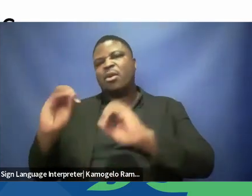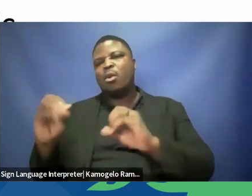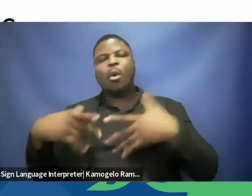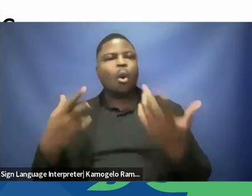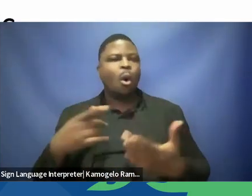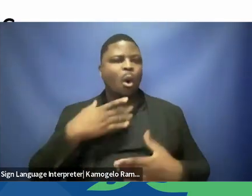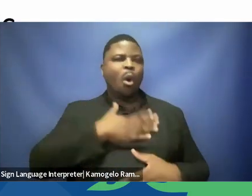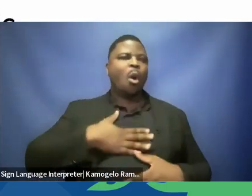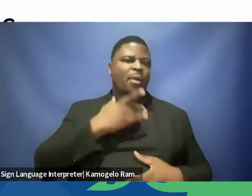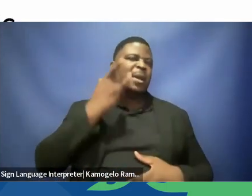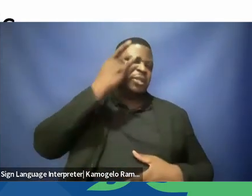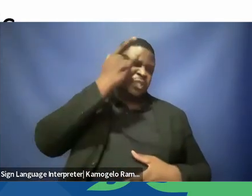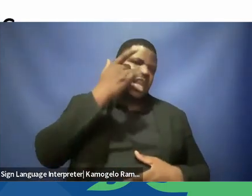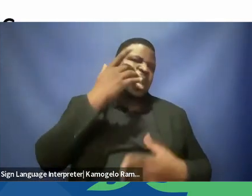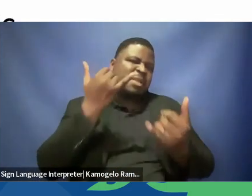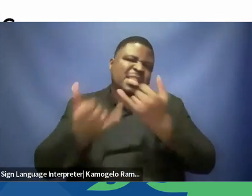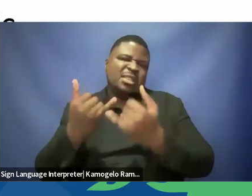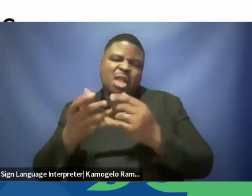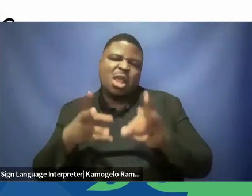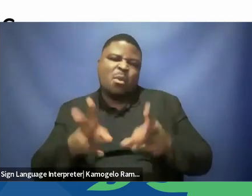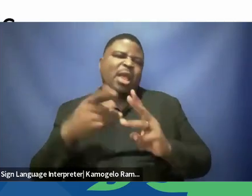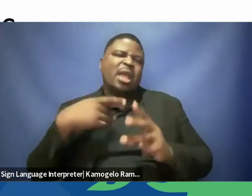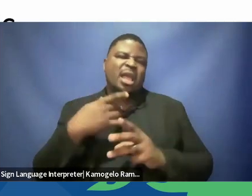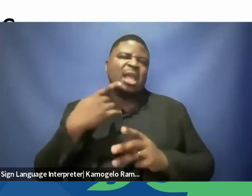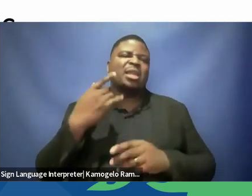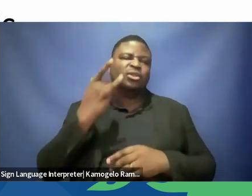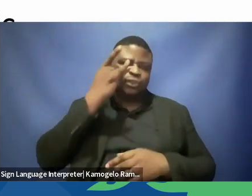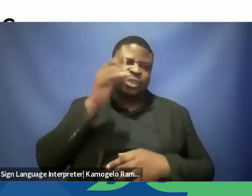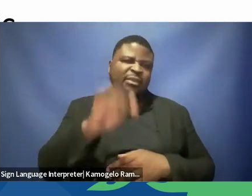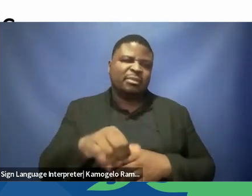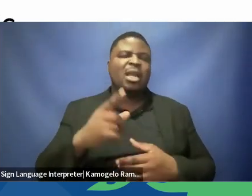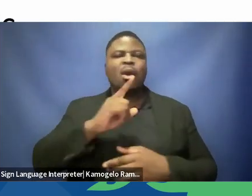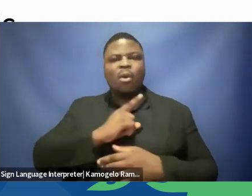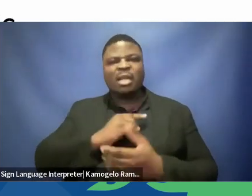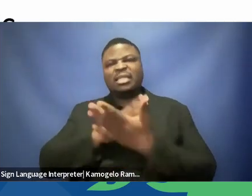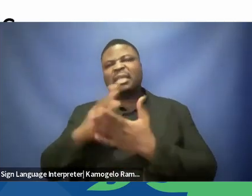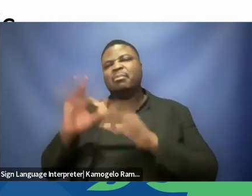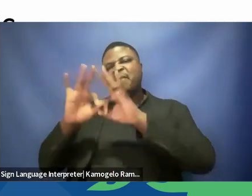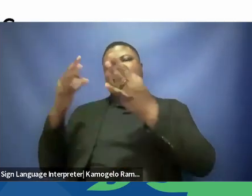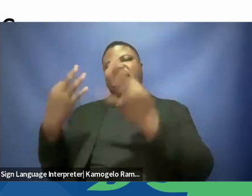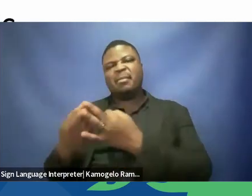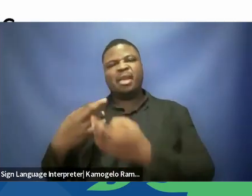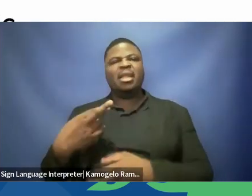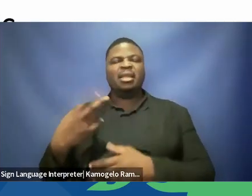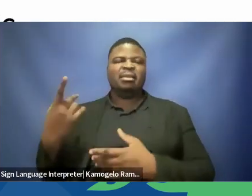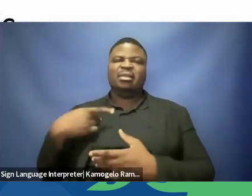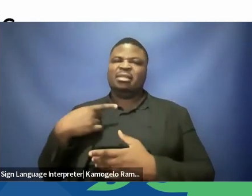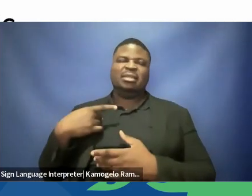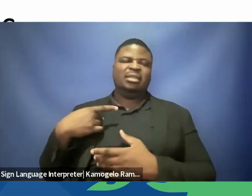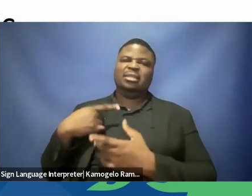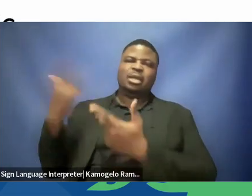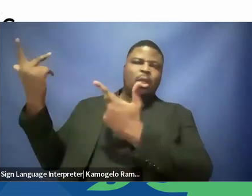sexuality. There's a perceived or real rejection by family. Some people who come out are rejected by their family and friends, so they